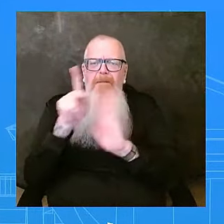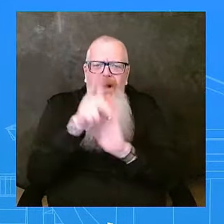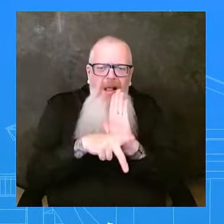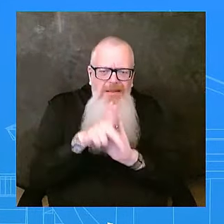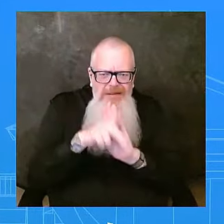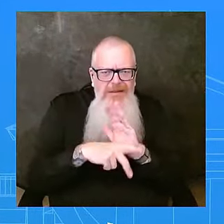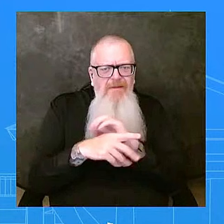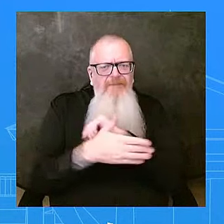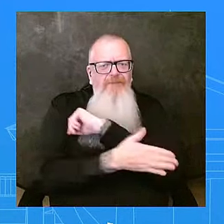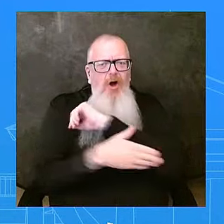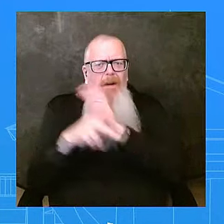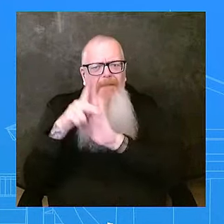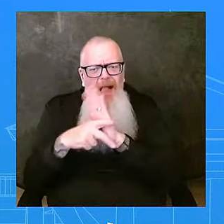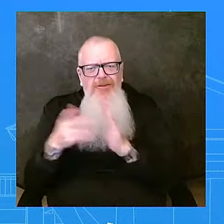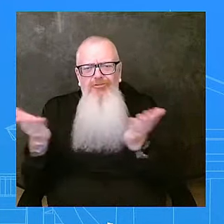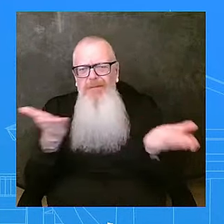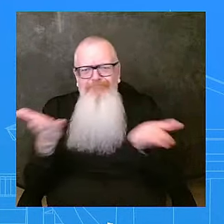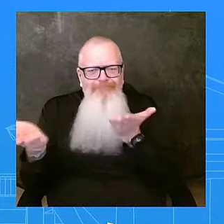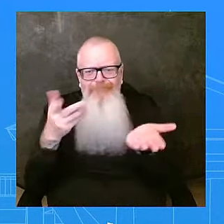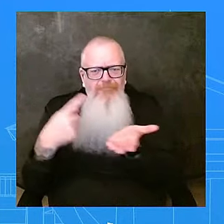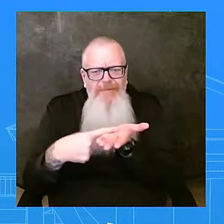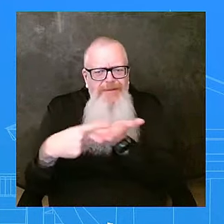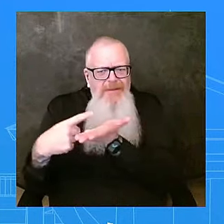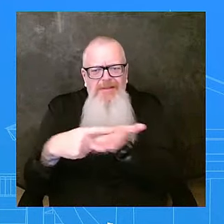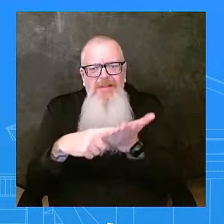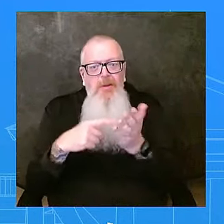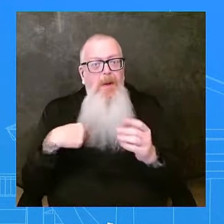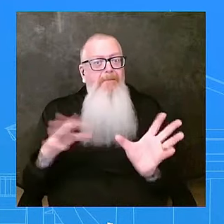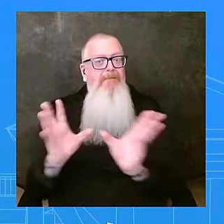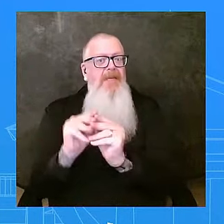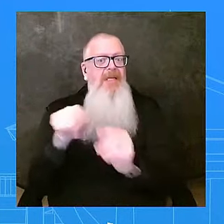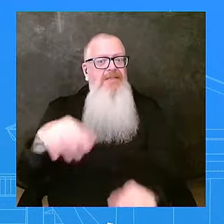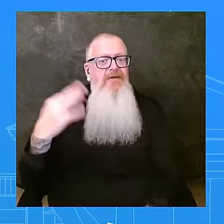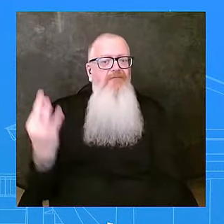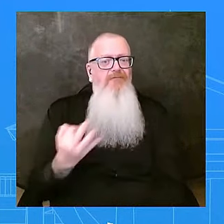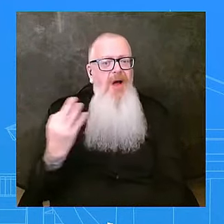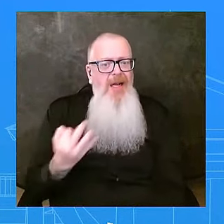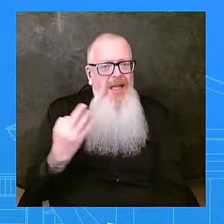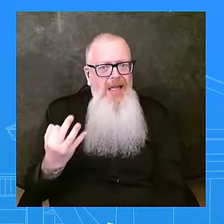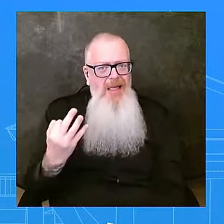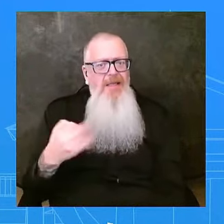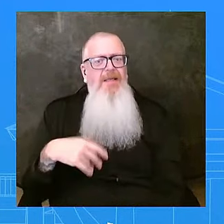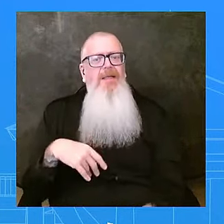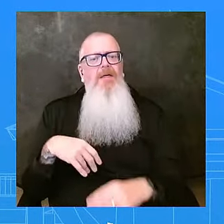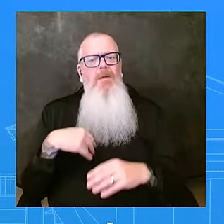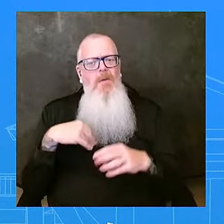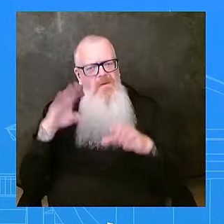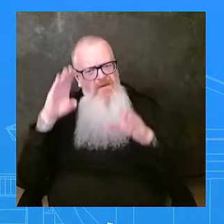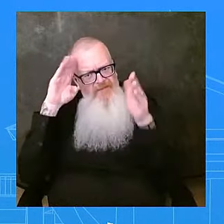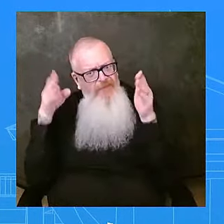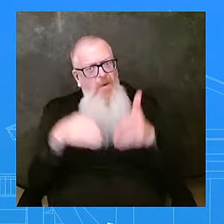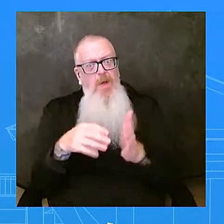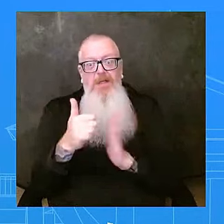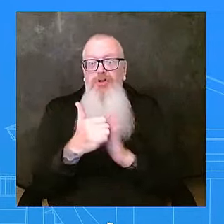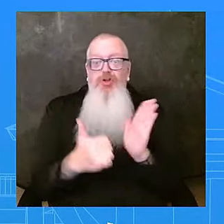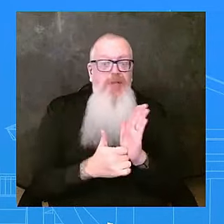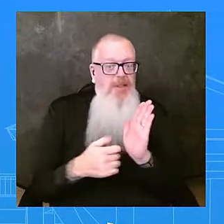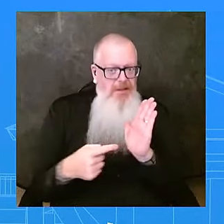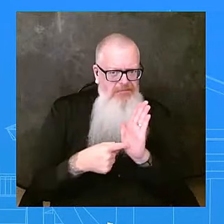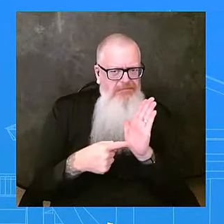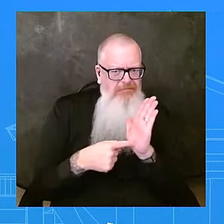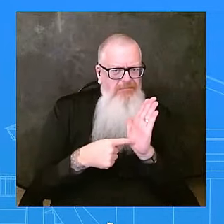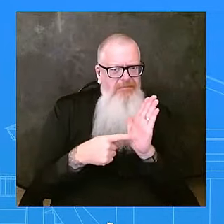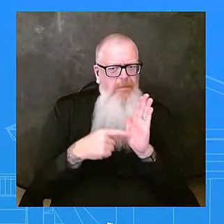as part of this meeting on Friday, it will focus heavily on an extended agenda of foreign policy issues, expanded